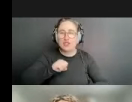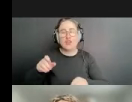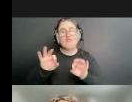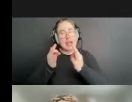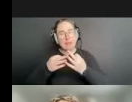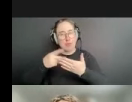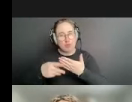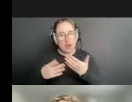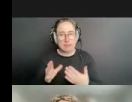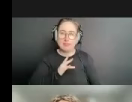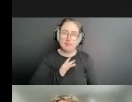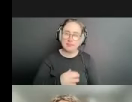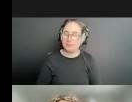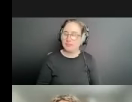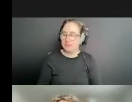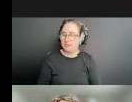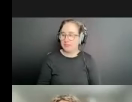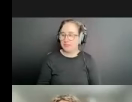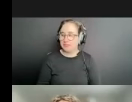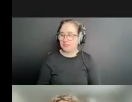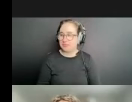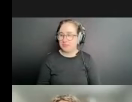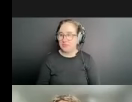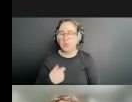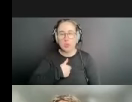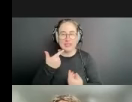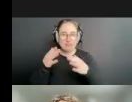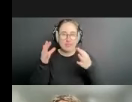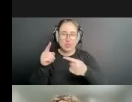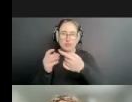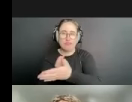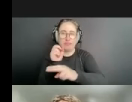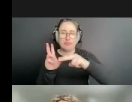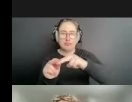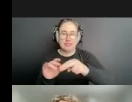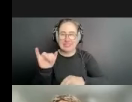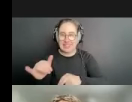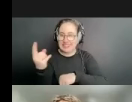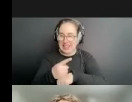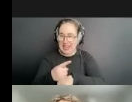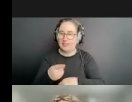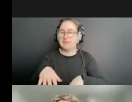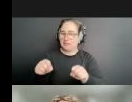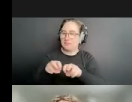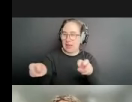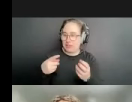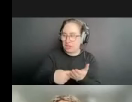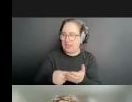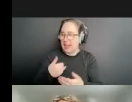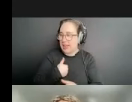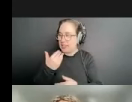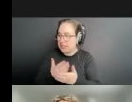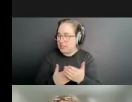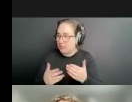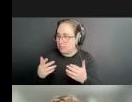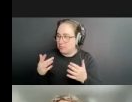so We decided to do it during that day. So we had the panel discussion, and I have some video clips, and I'm going to try to go